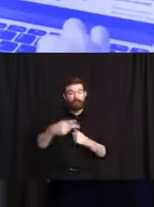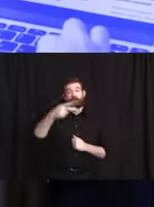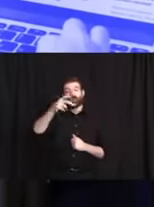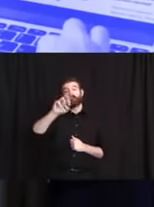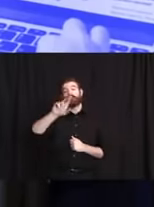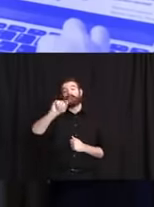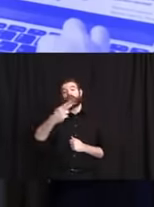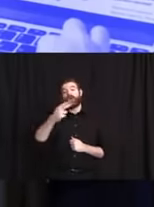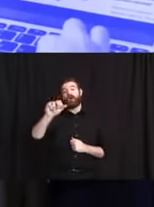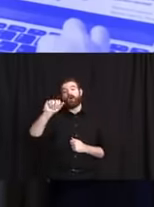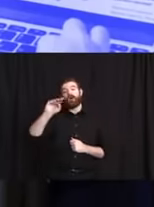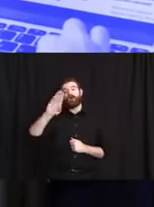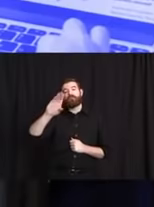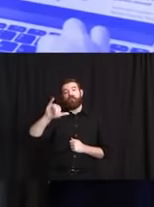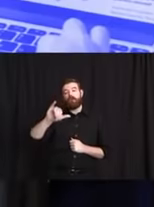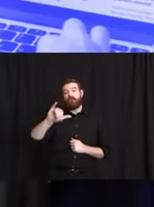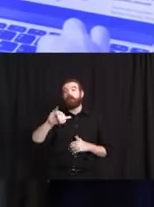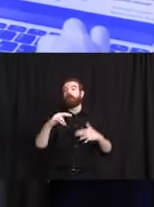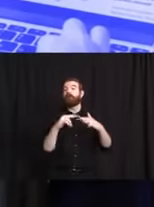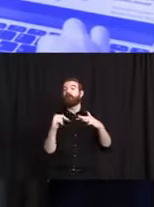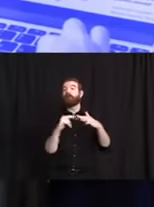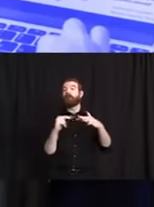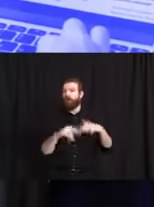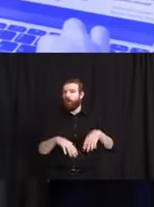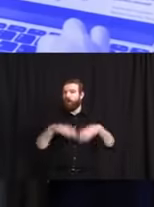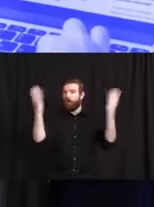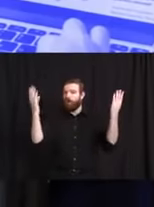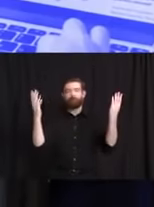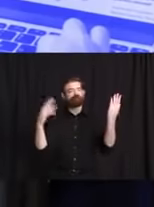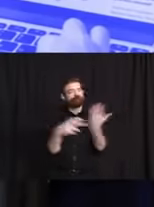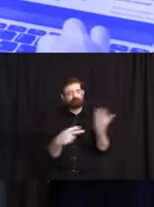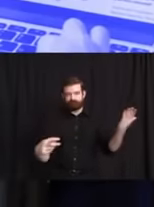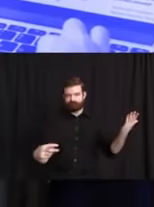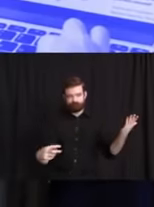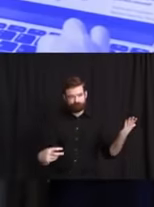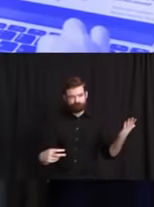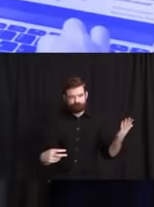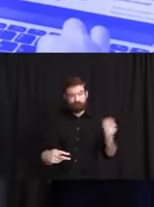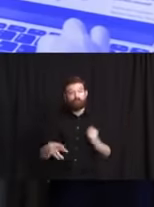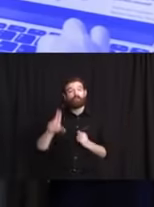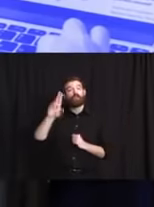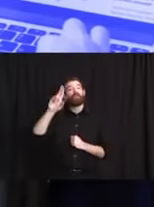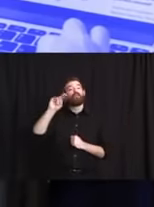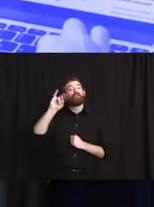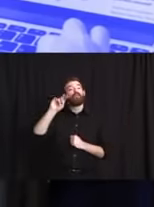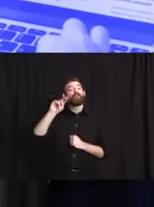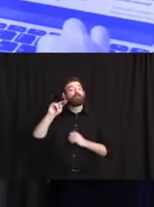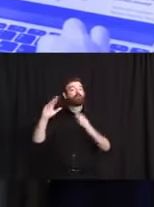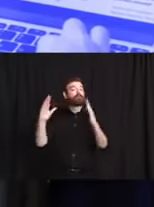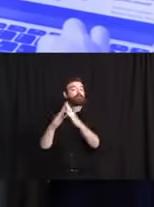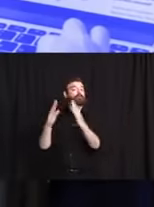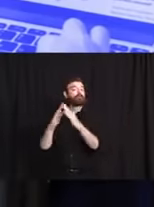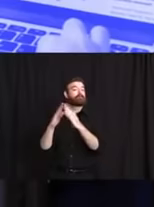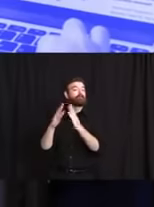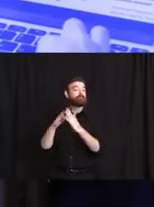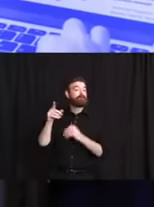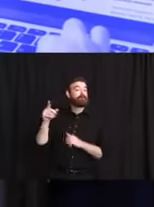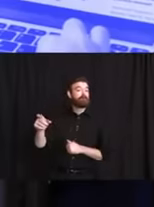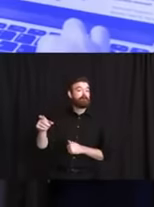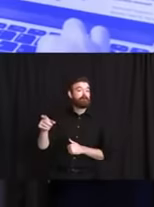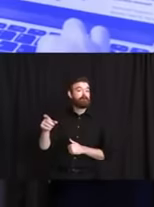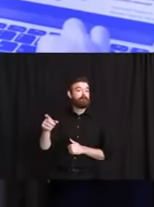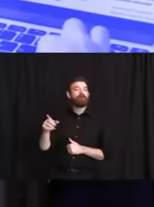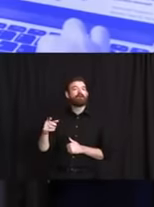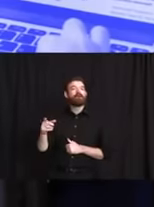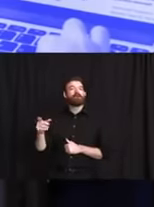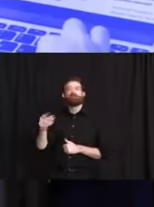restaurant owner and her workers refused to wear masks while preparing food, had been warned several times and subsequently was issued